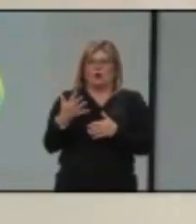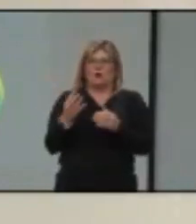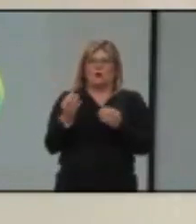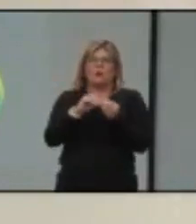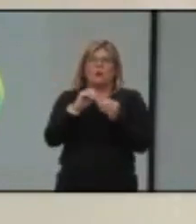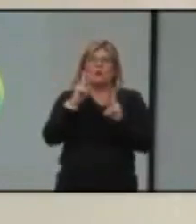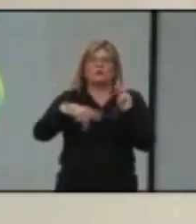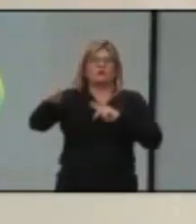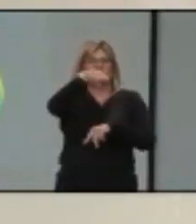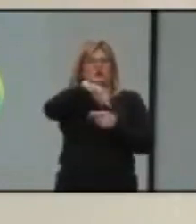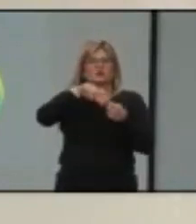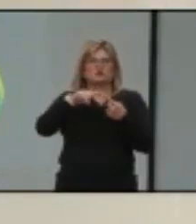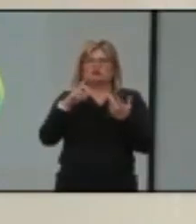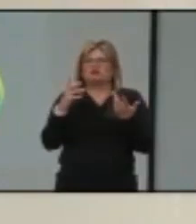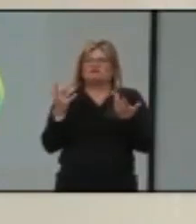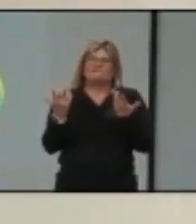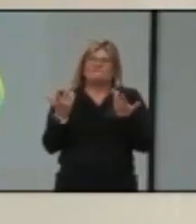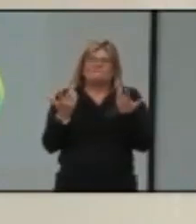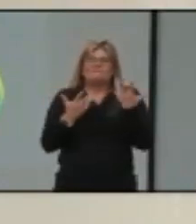folks to sort of